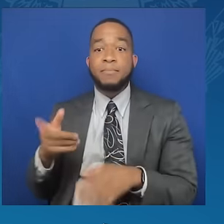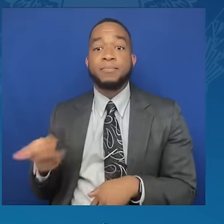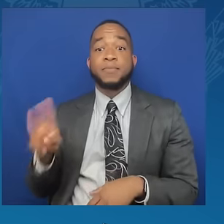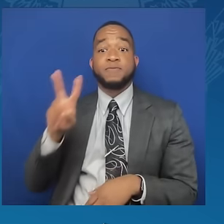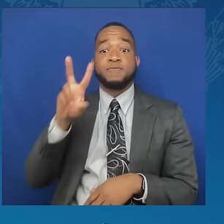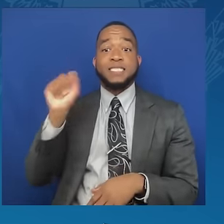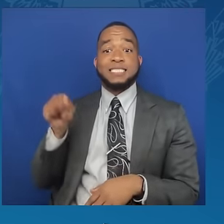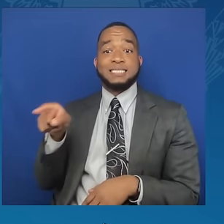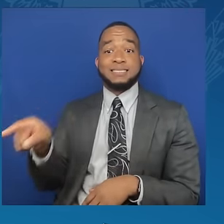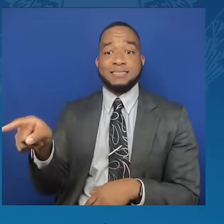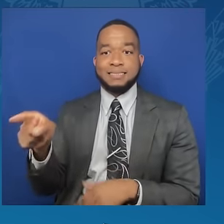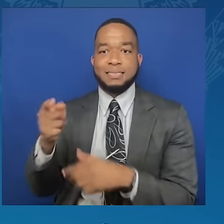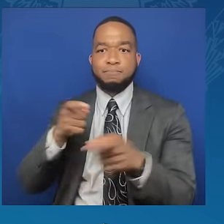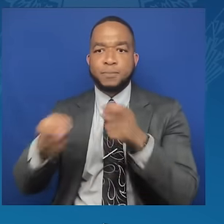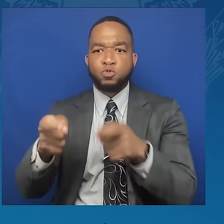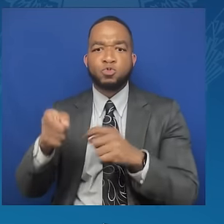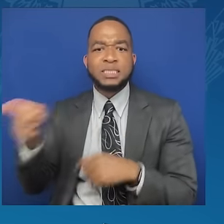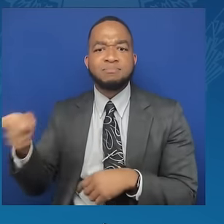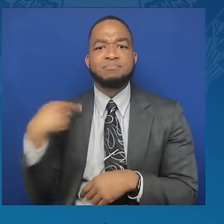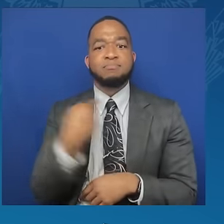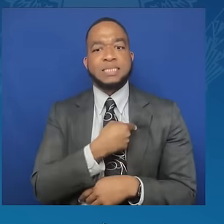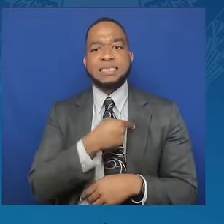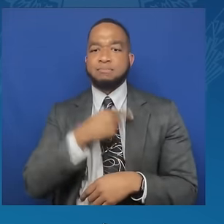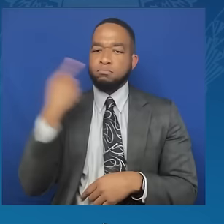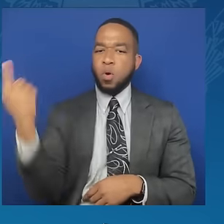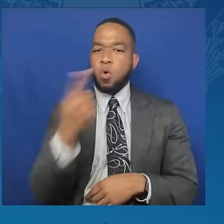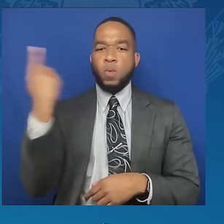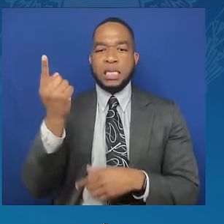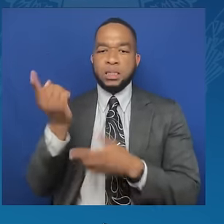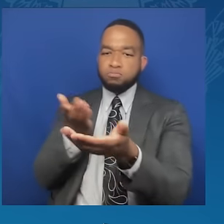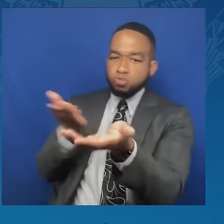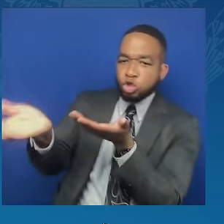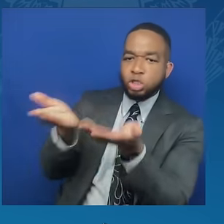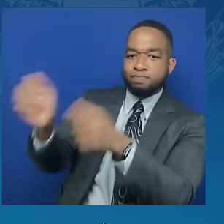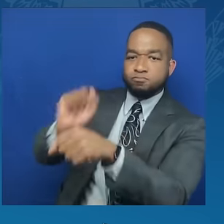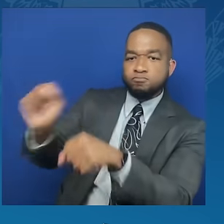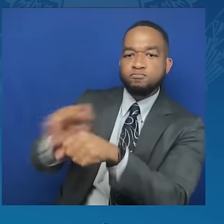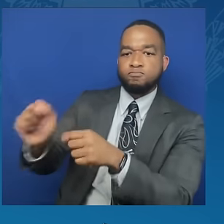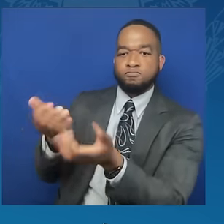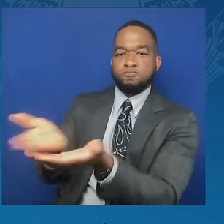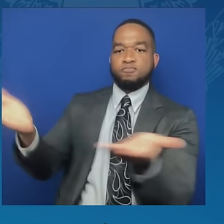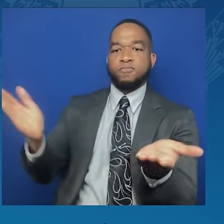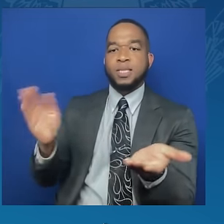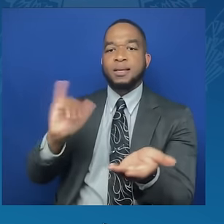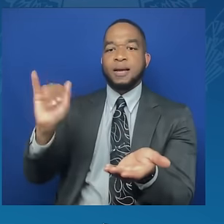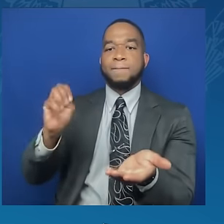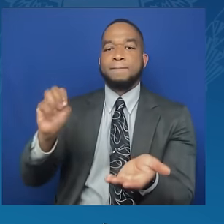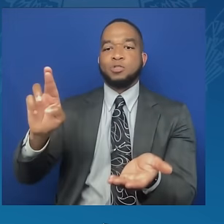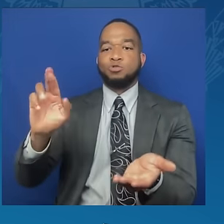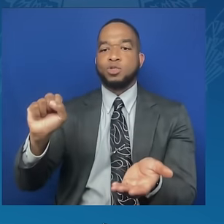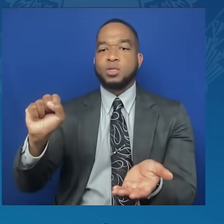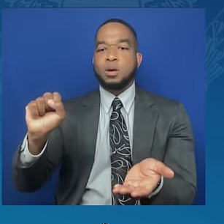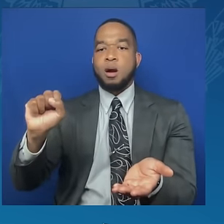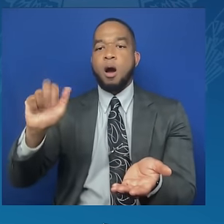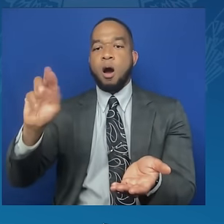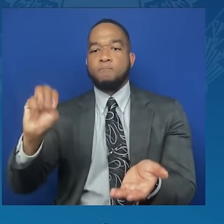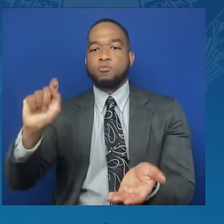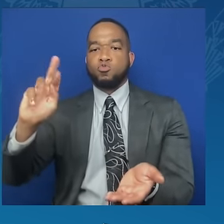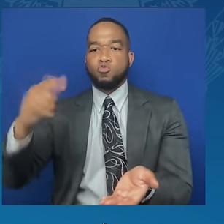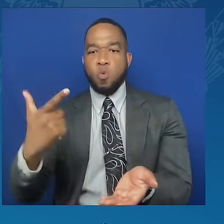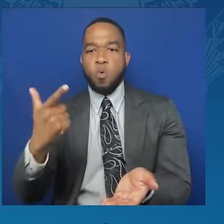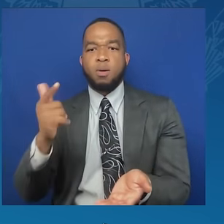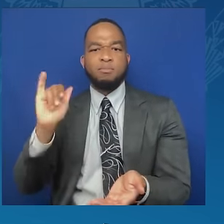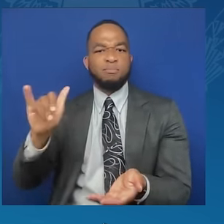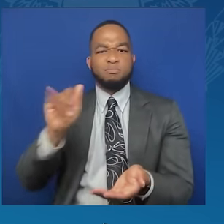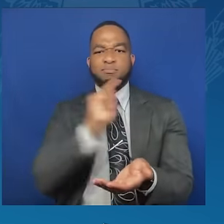together until we're standing tall, until our feet are firmly planted on the other side of that